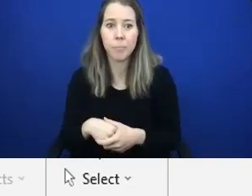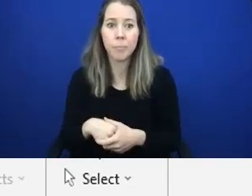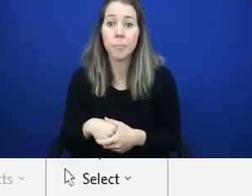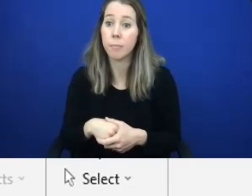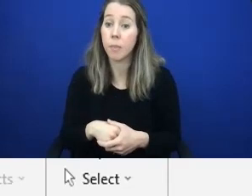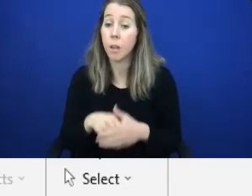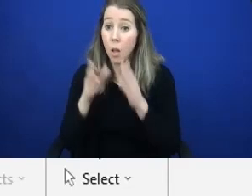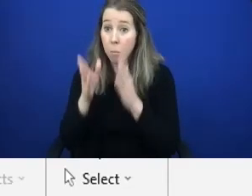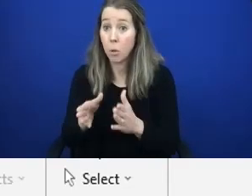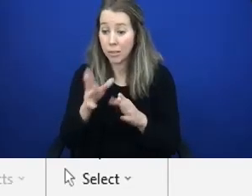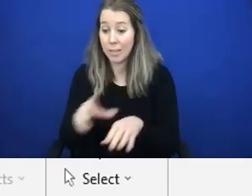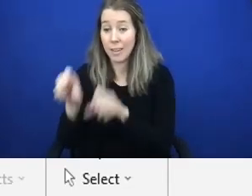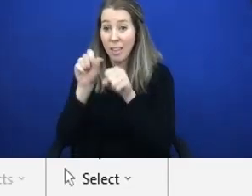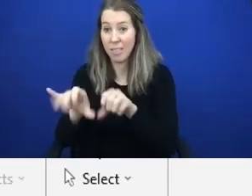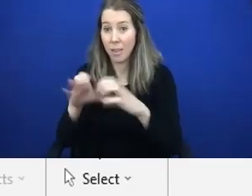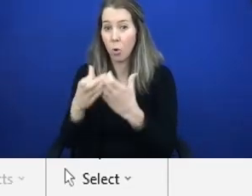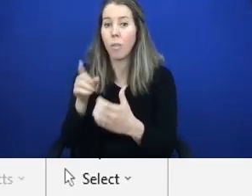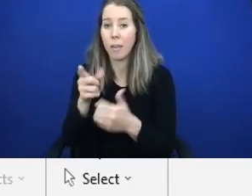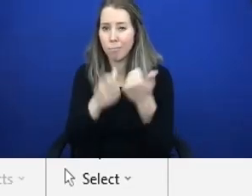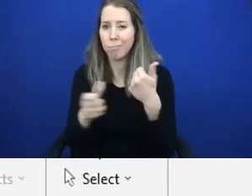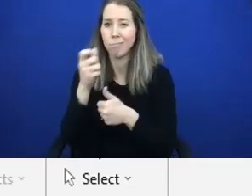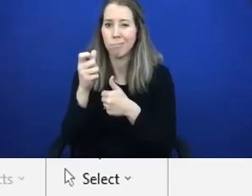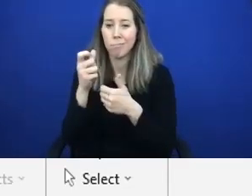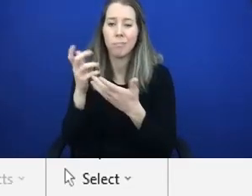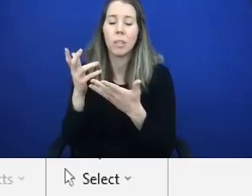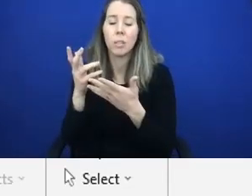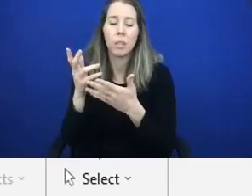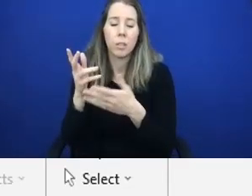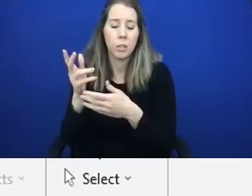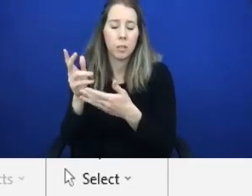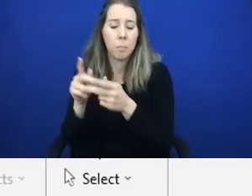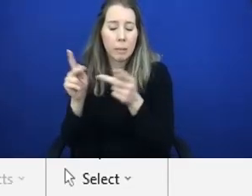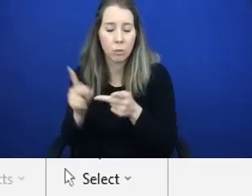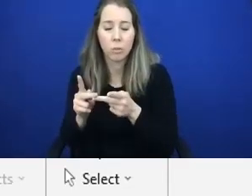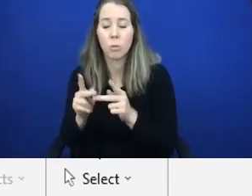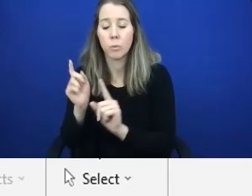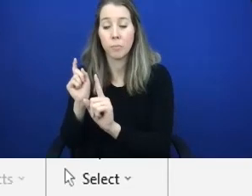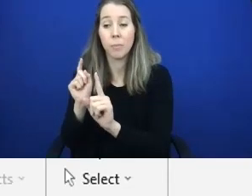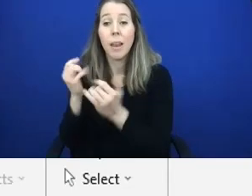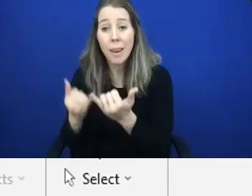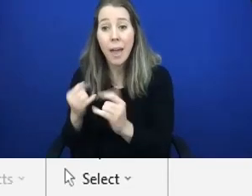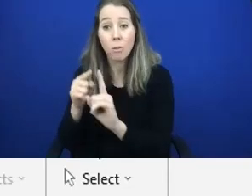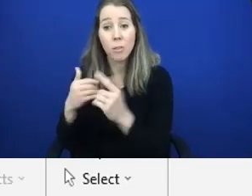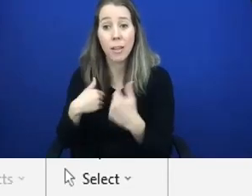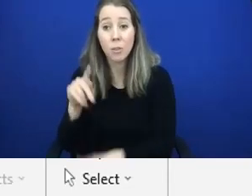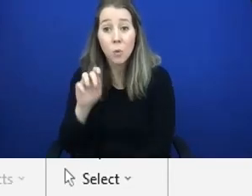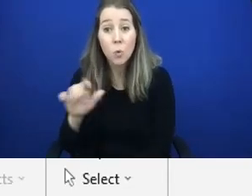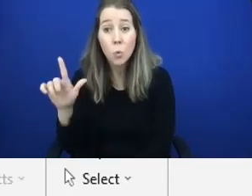this course was in an administrative position, and she had now the tools